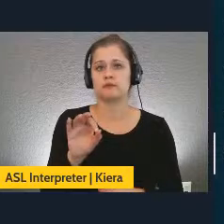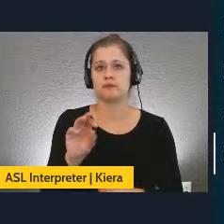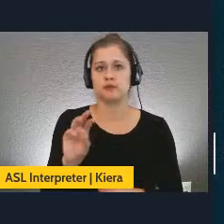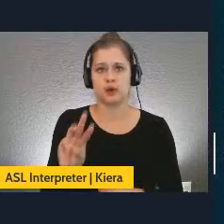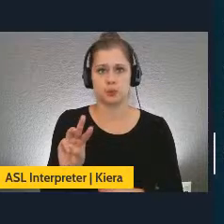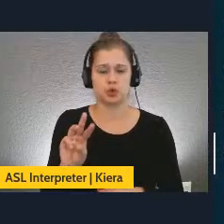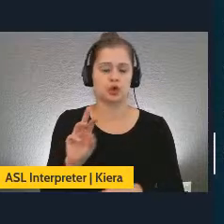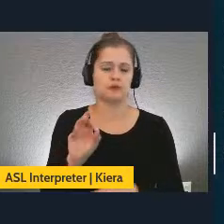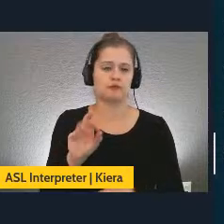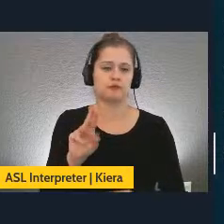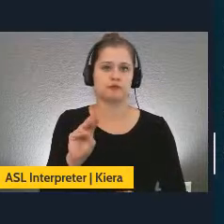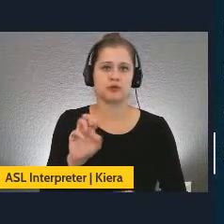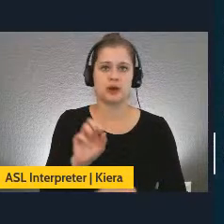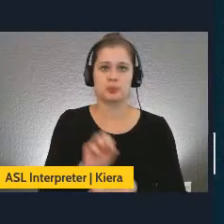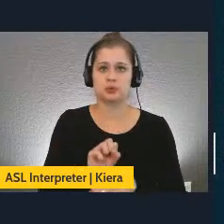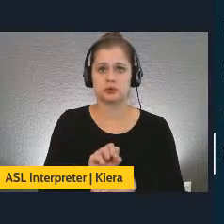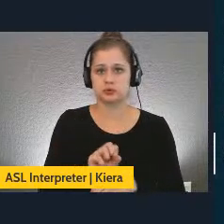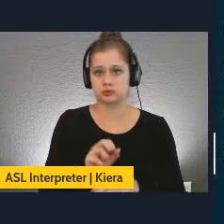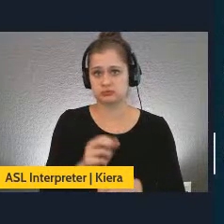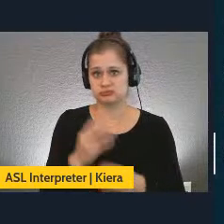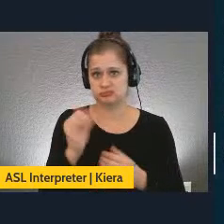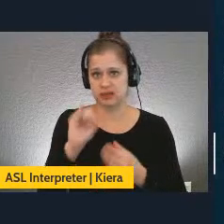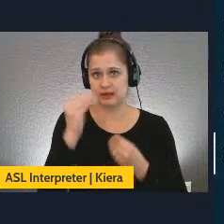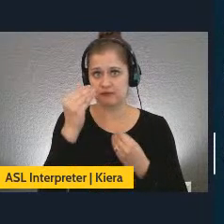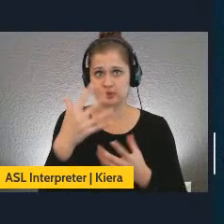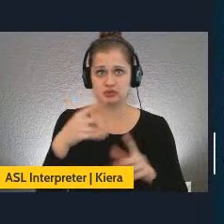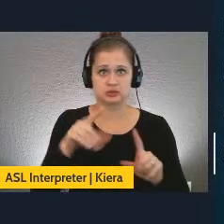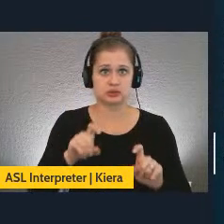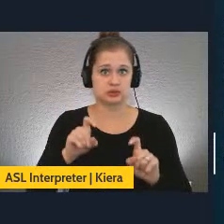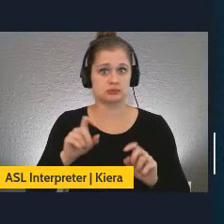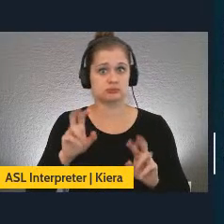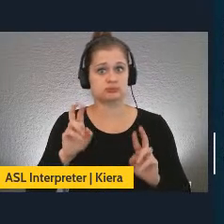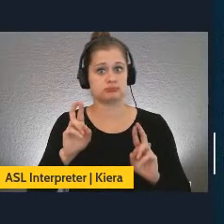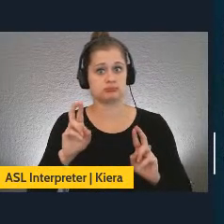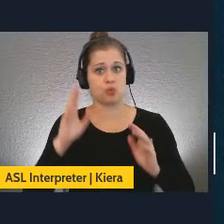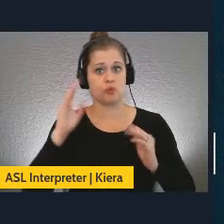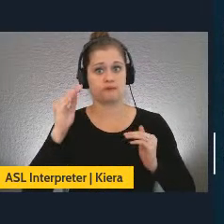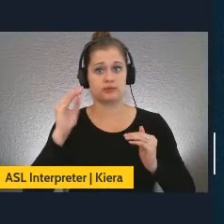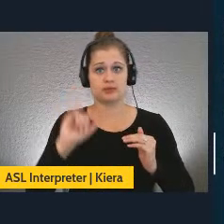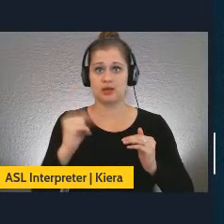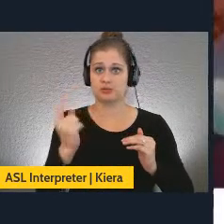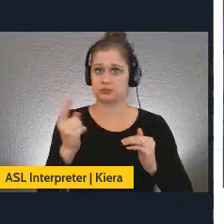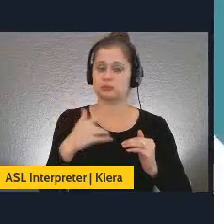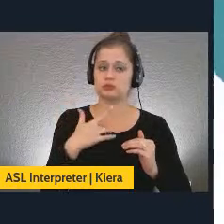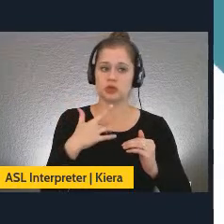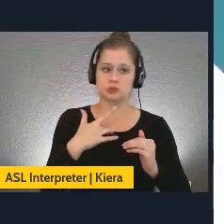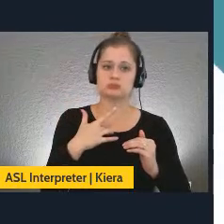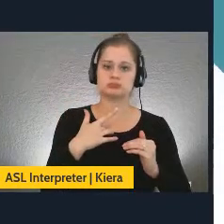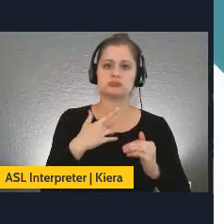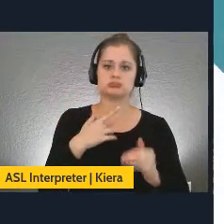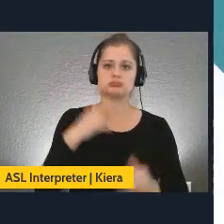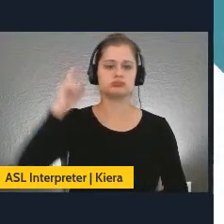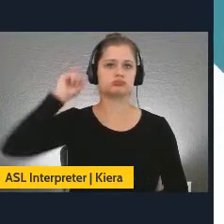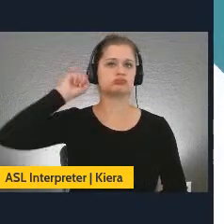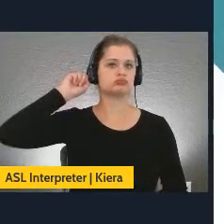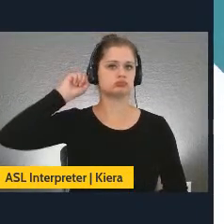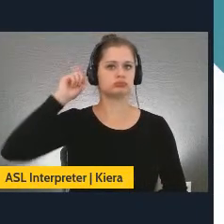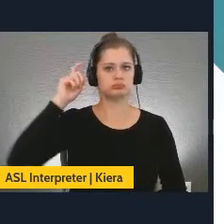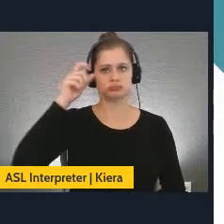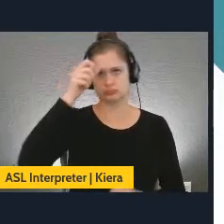hope that this was something that you could take away from this presentation. And by